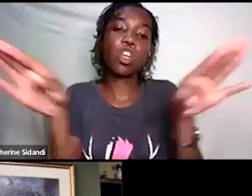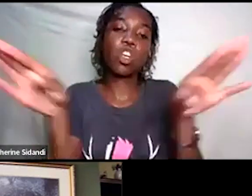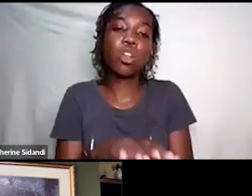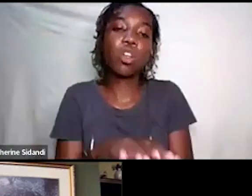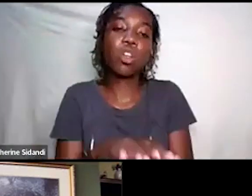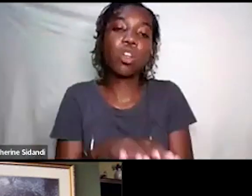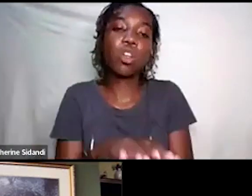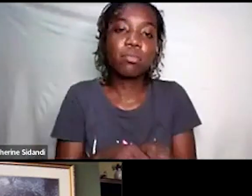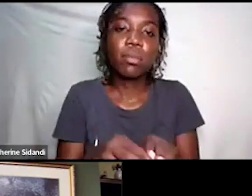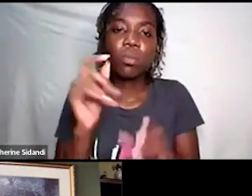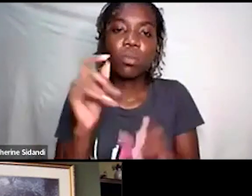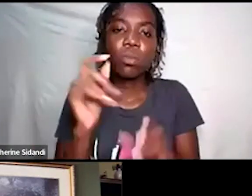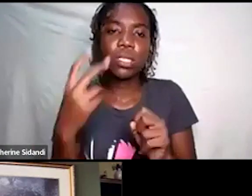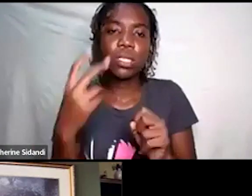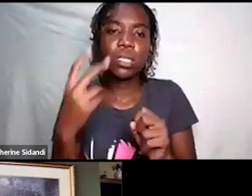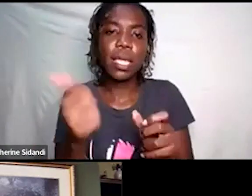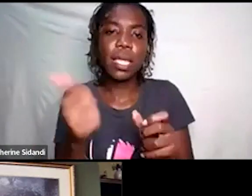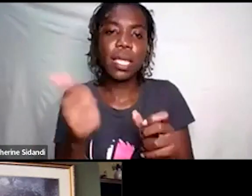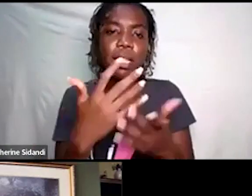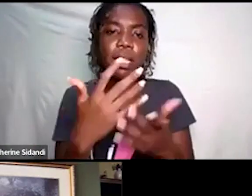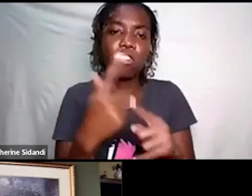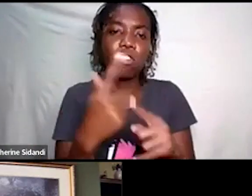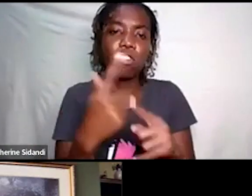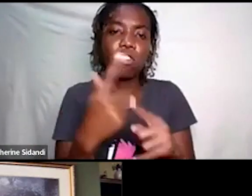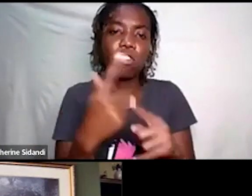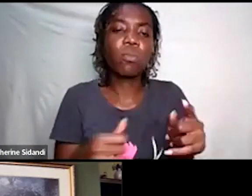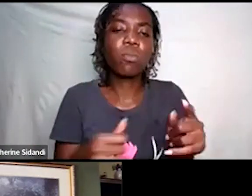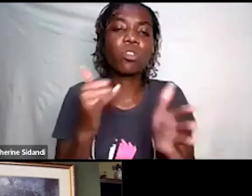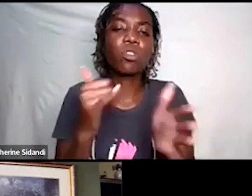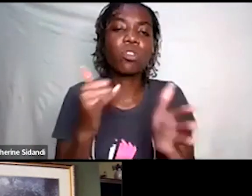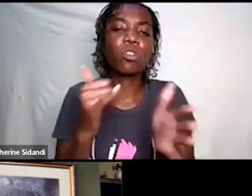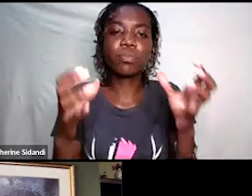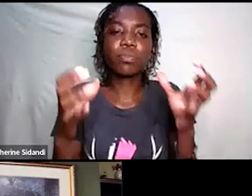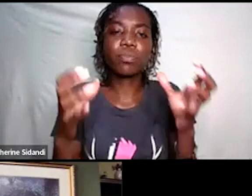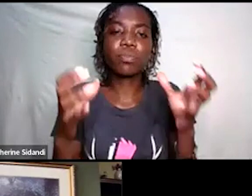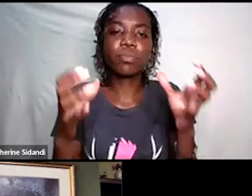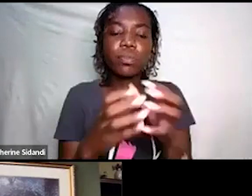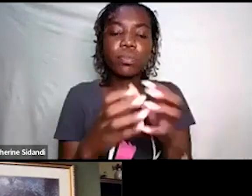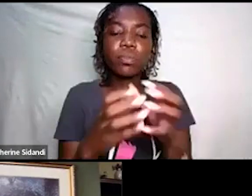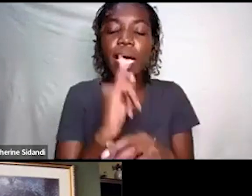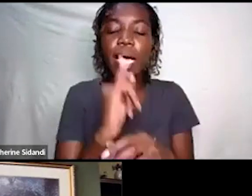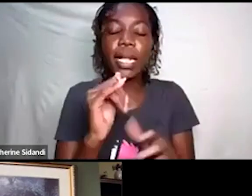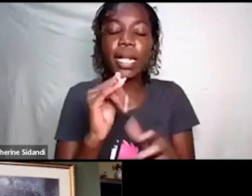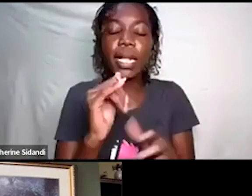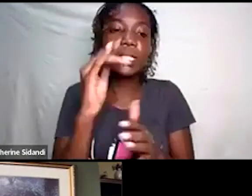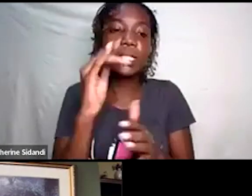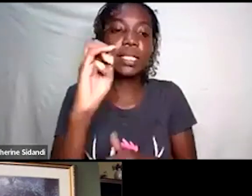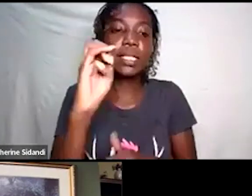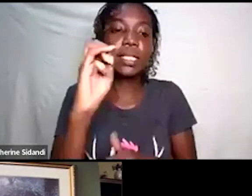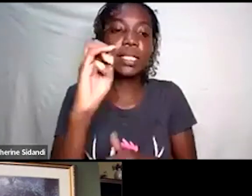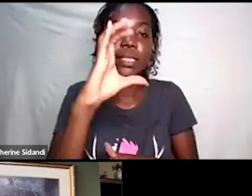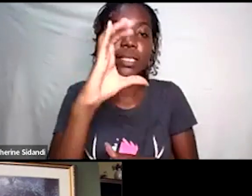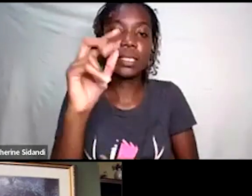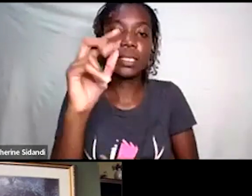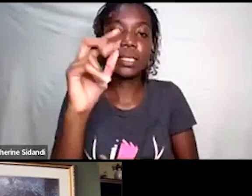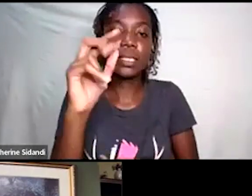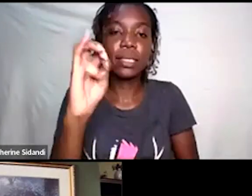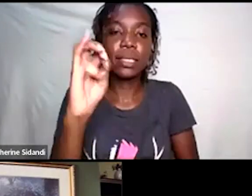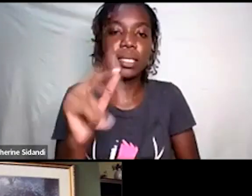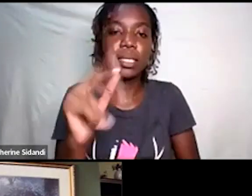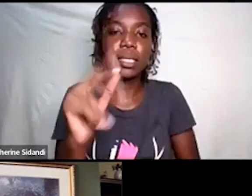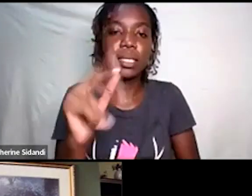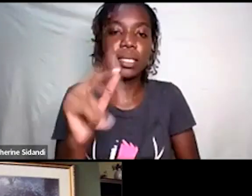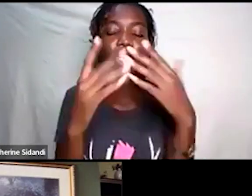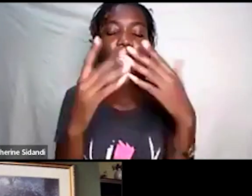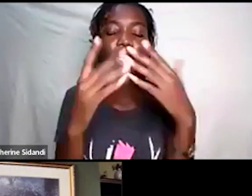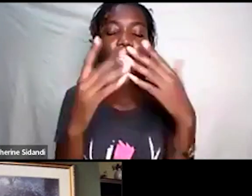anything on our YouTube channel. And of course, Irene and Jacinta have shared on the chat our WhatsApp group. Please join our WhatsApp group, especially people who join us for